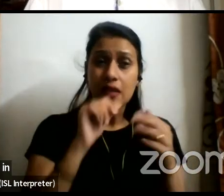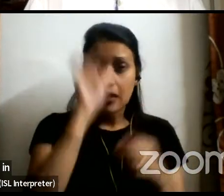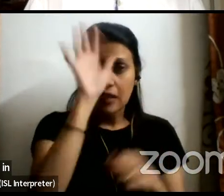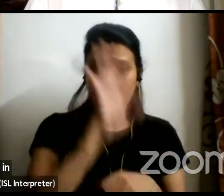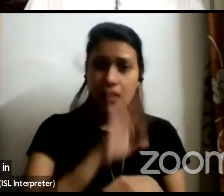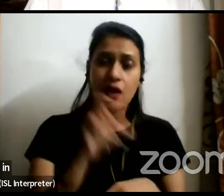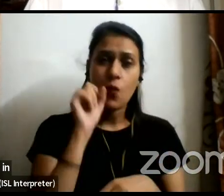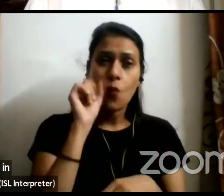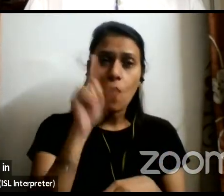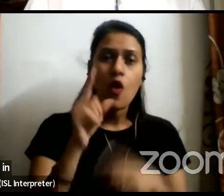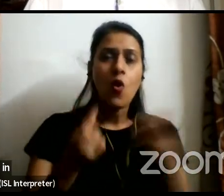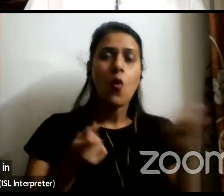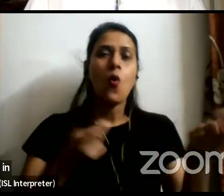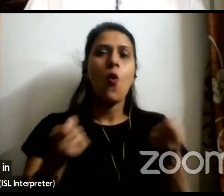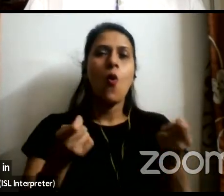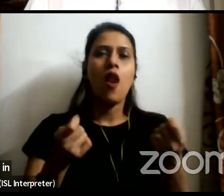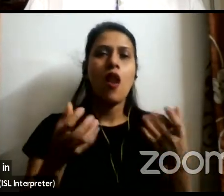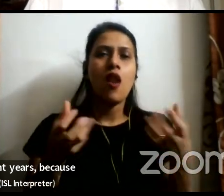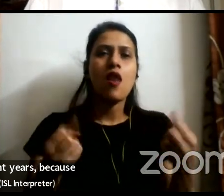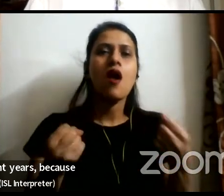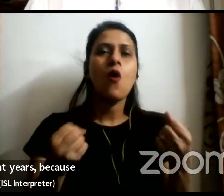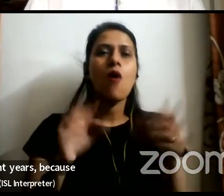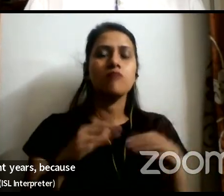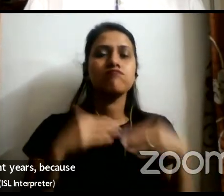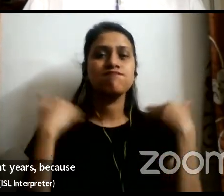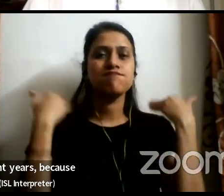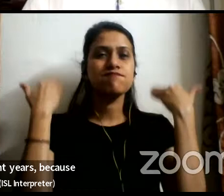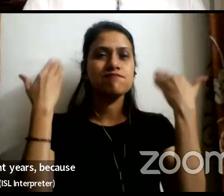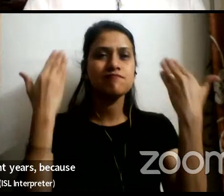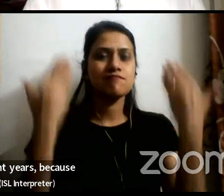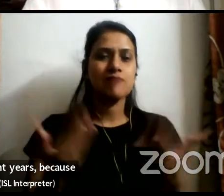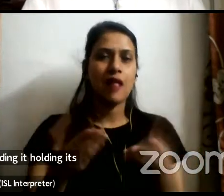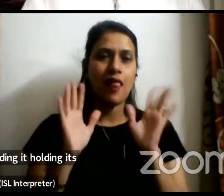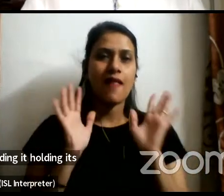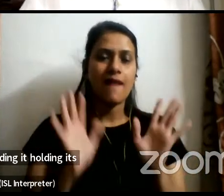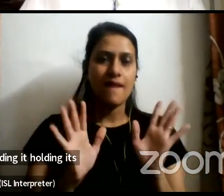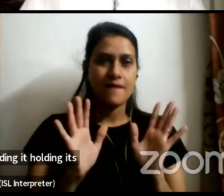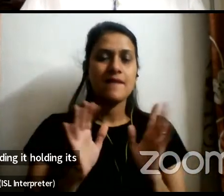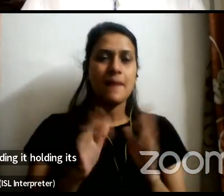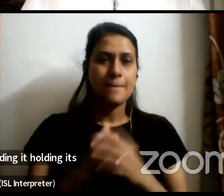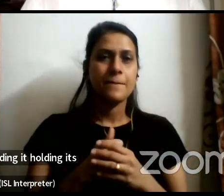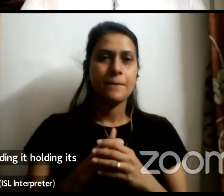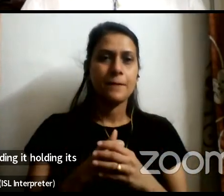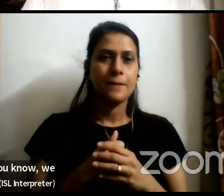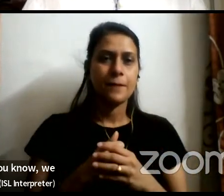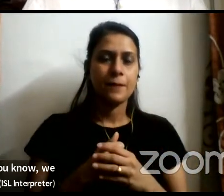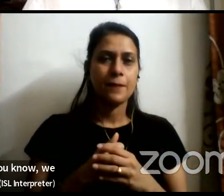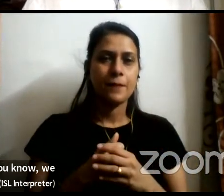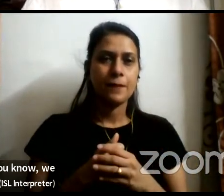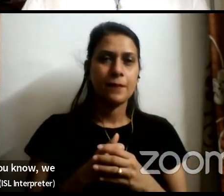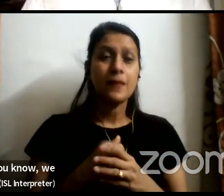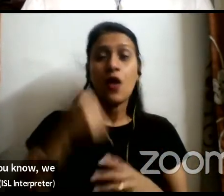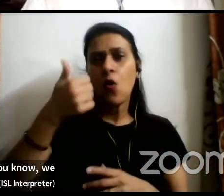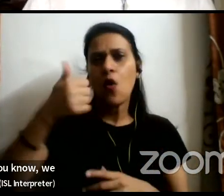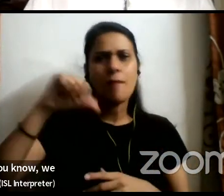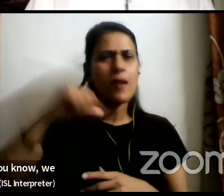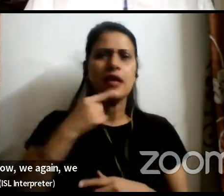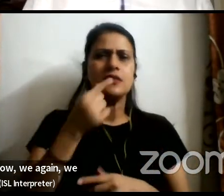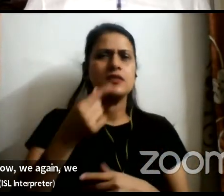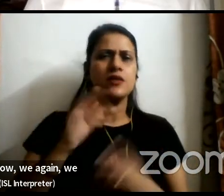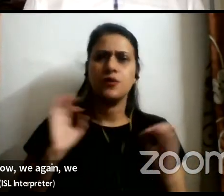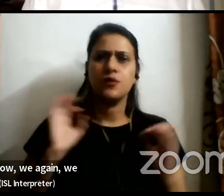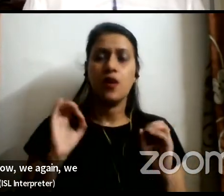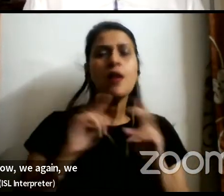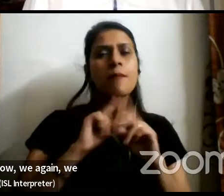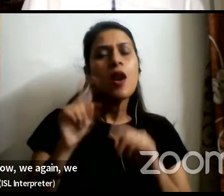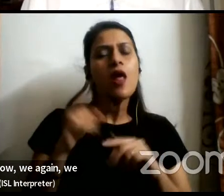that was holding its own for a very long time in terms of, we are not saying whether that was good or bad. We're just making an observation